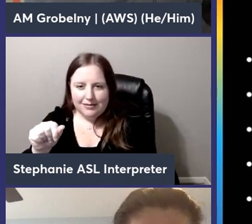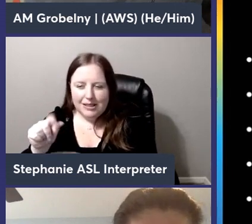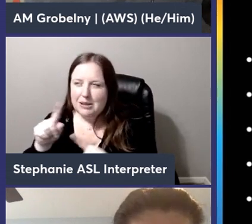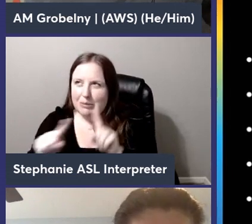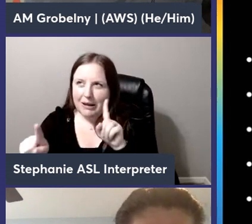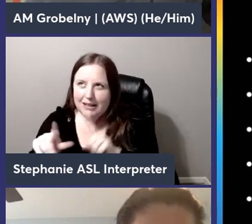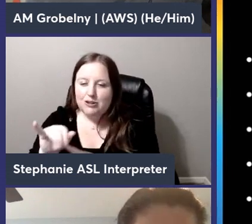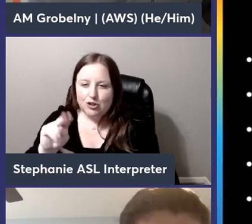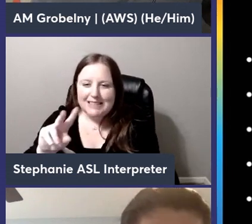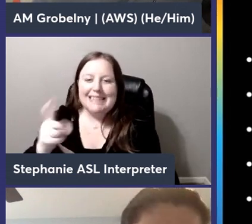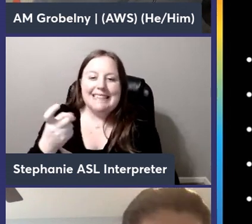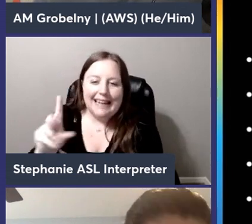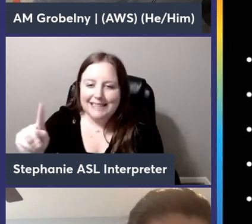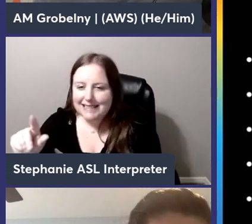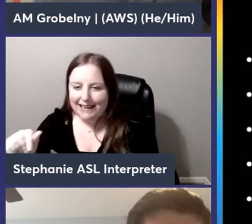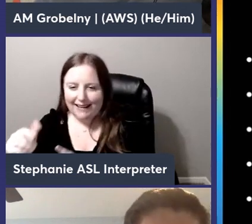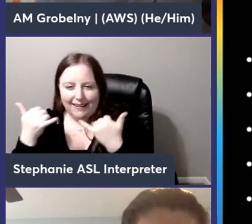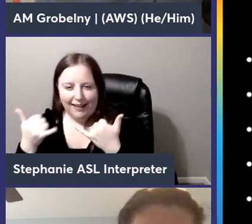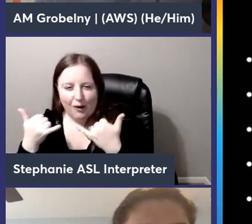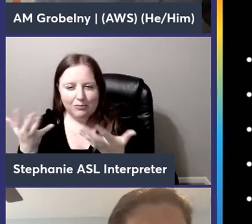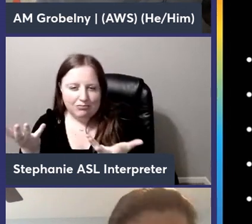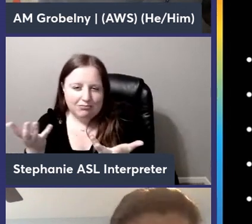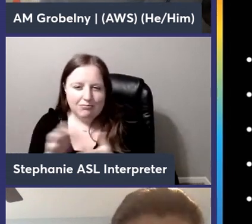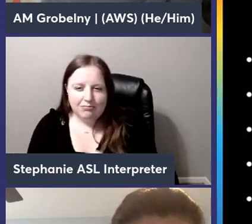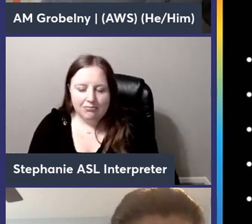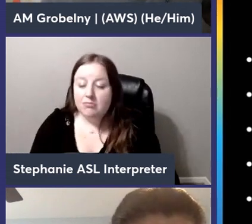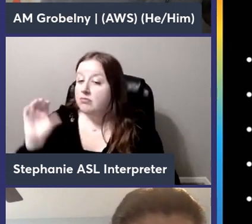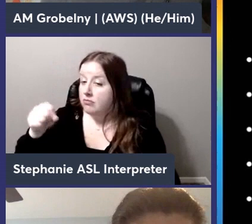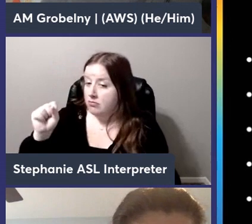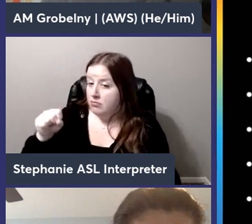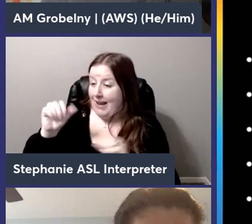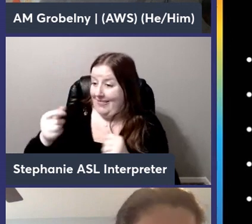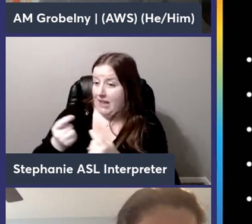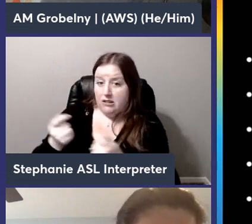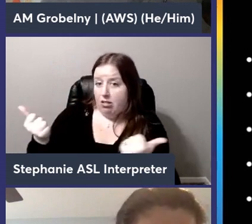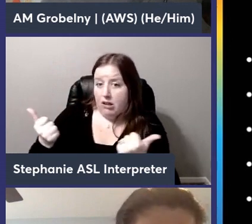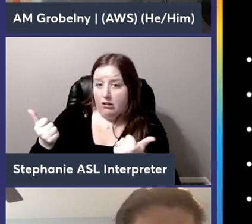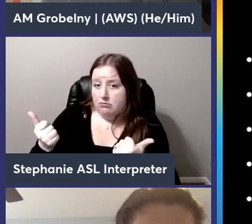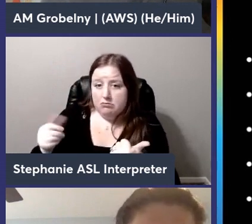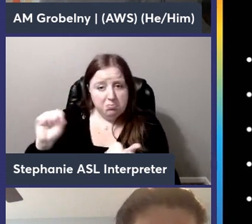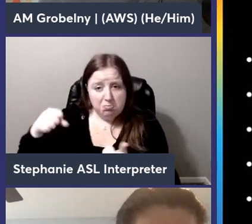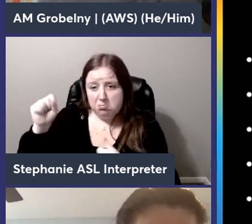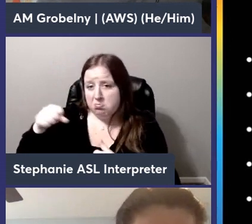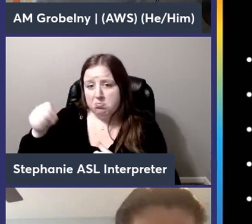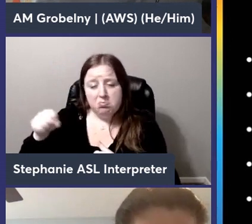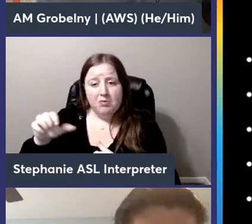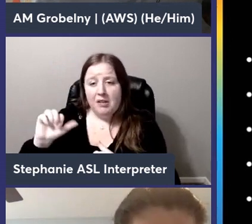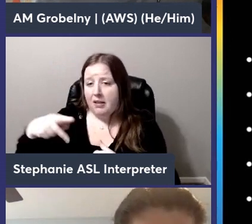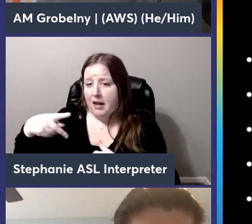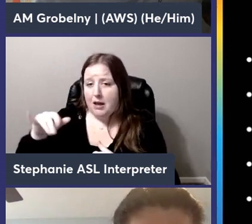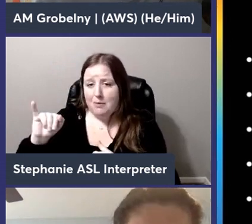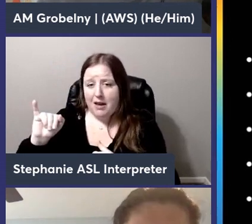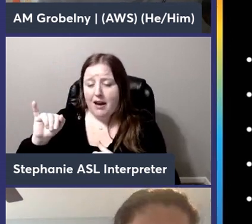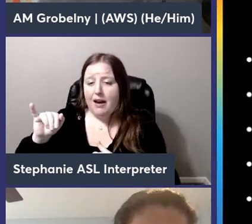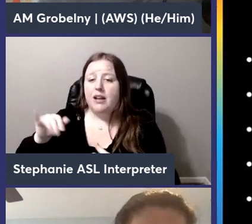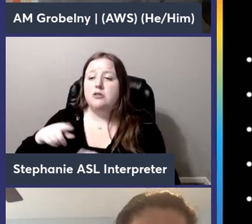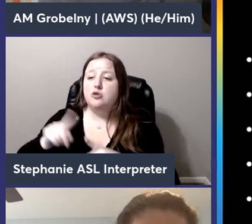index data now, right? Index data, yeah. Right. And they can delete the data, right? Yes. Absolutely. There are APIs to delete the